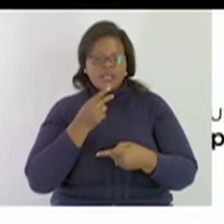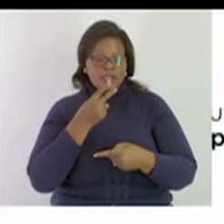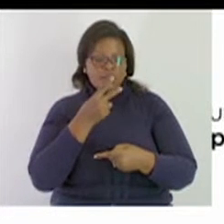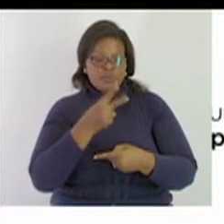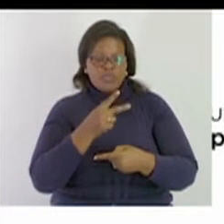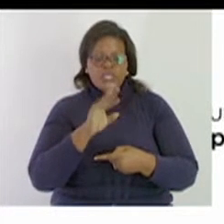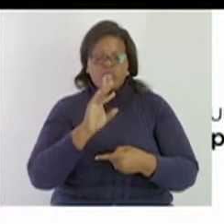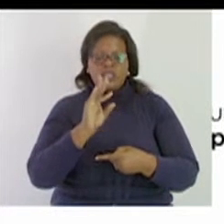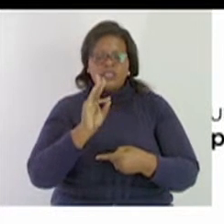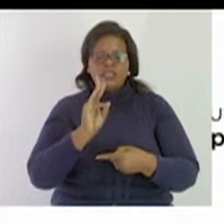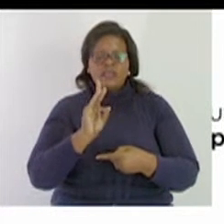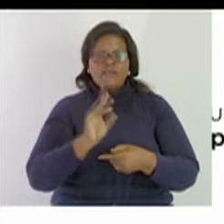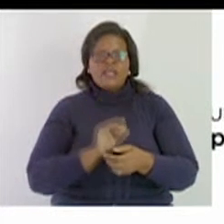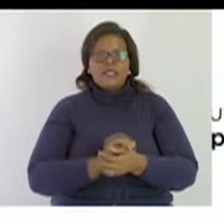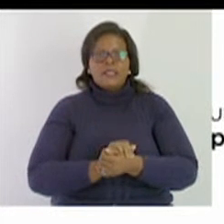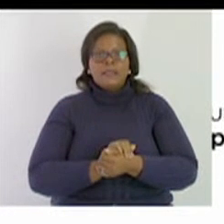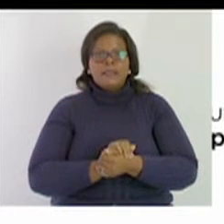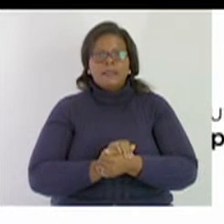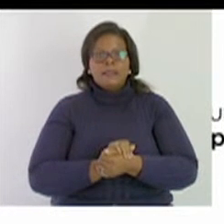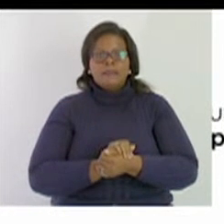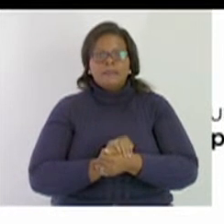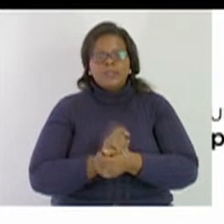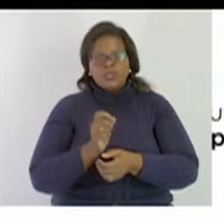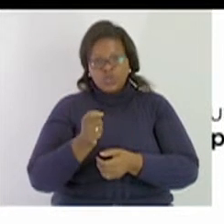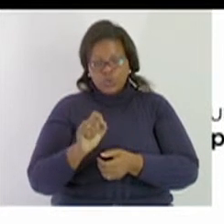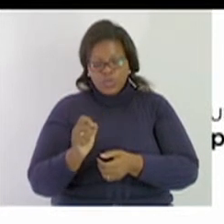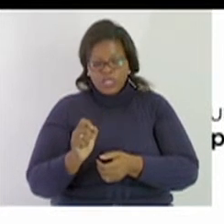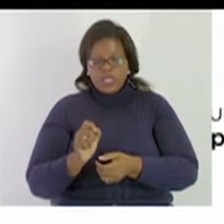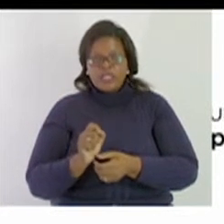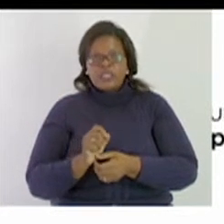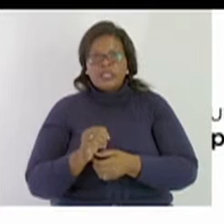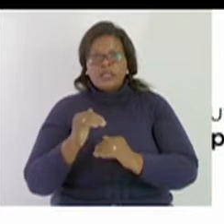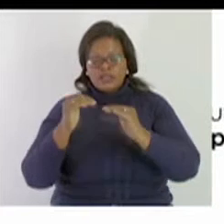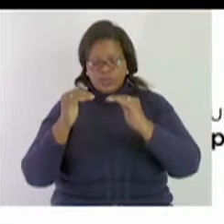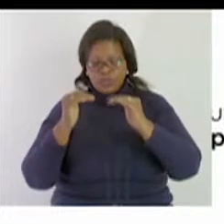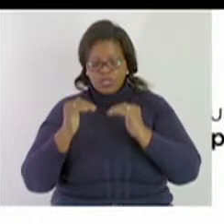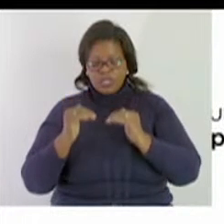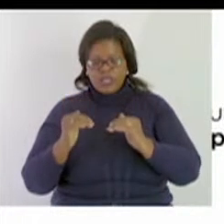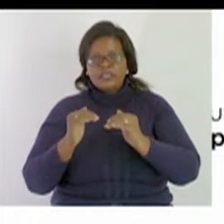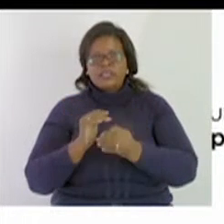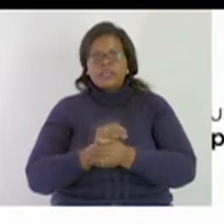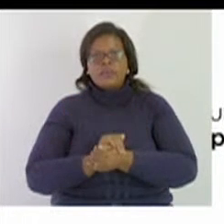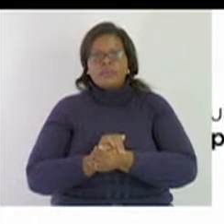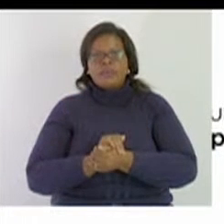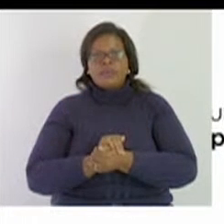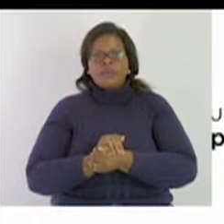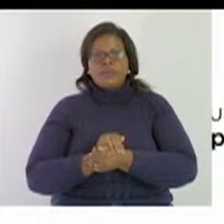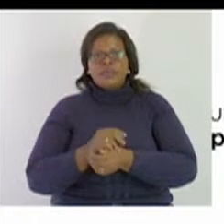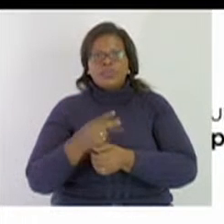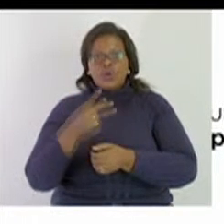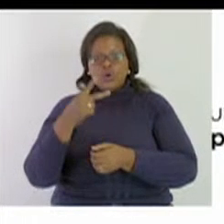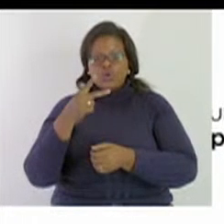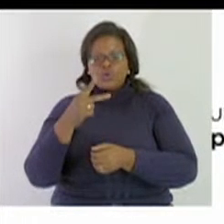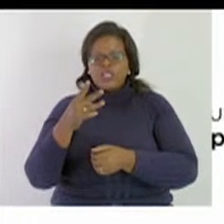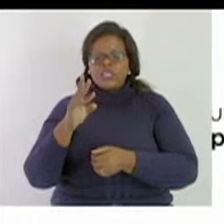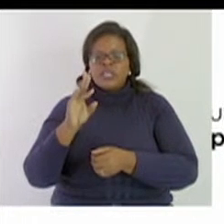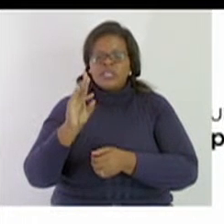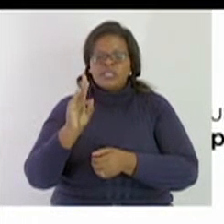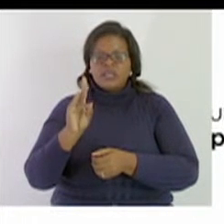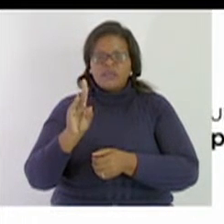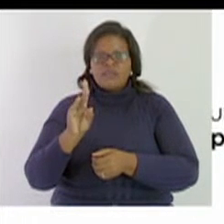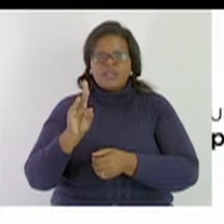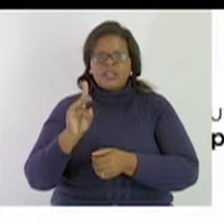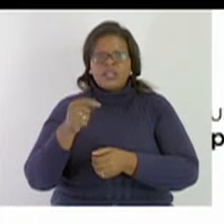27. So we write down, we go to our next step. So 27